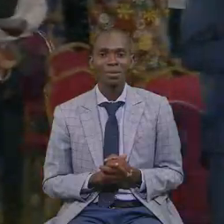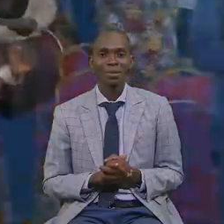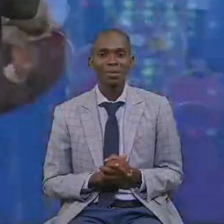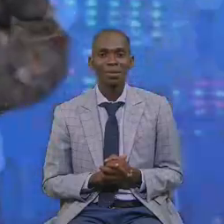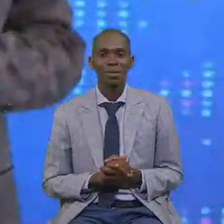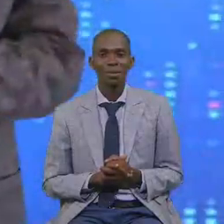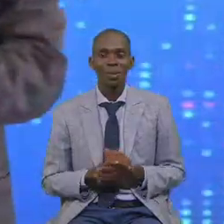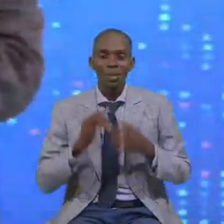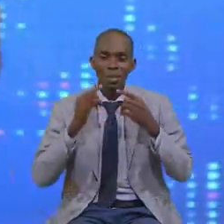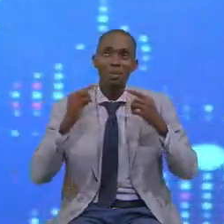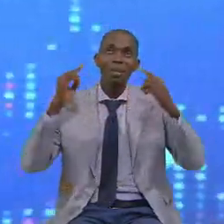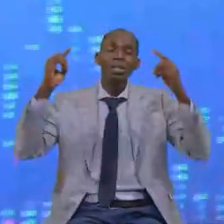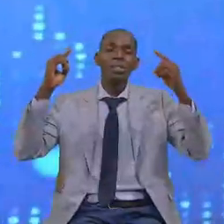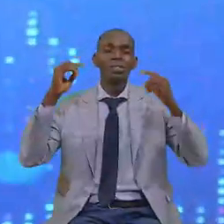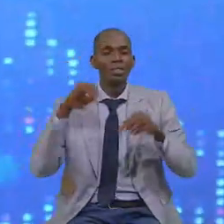Success.